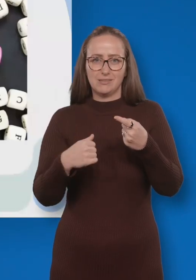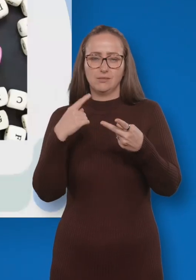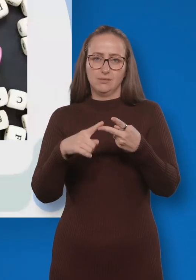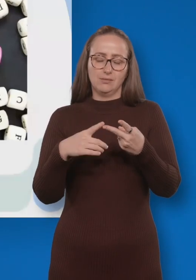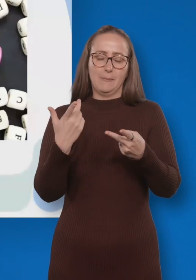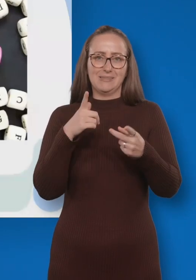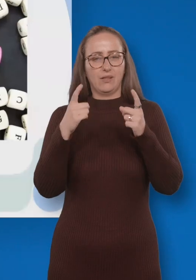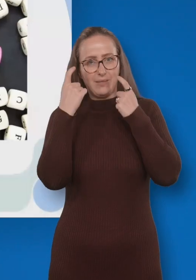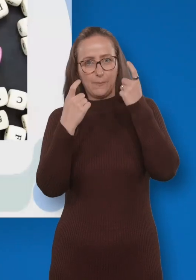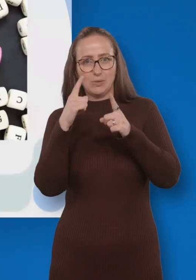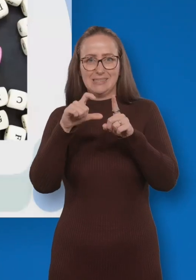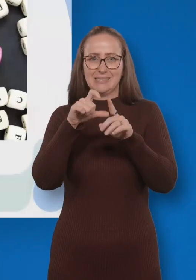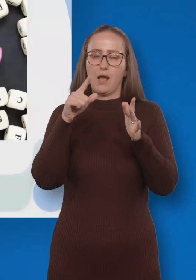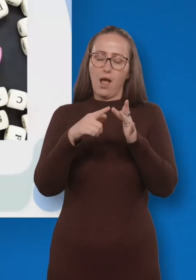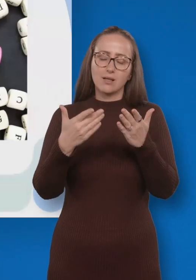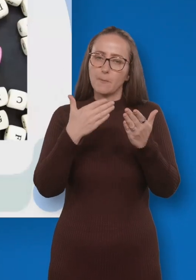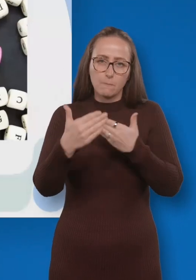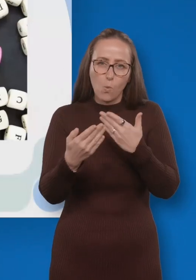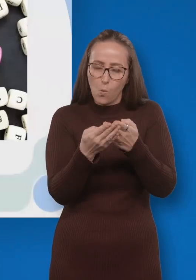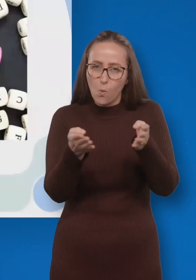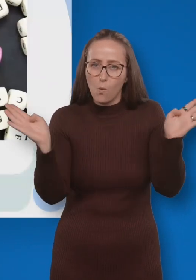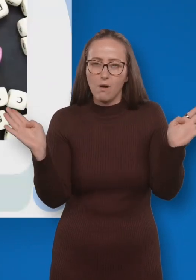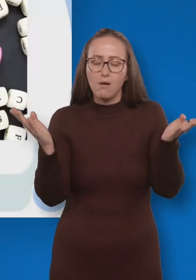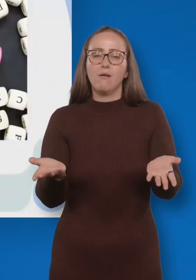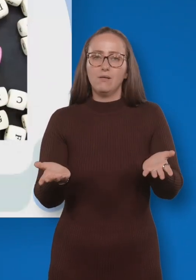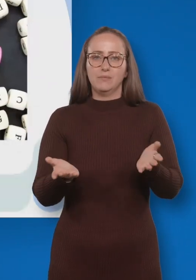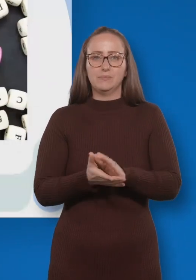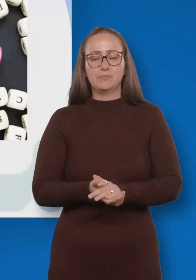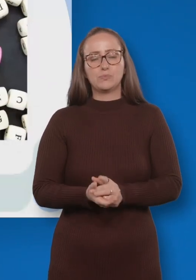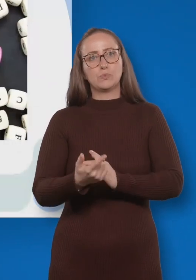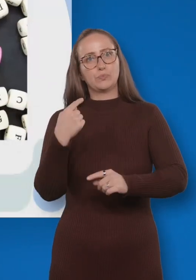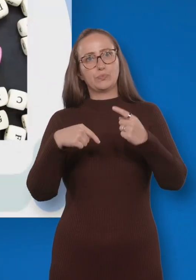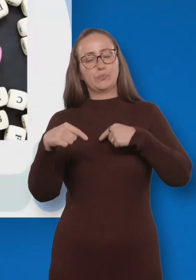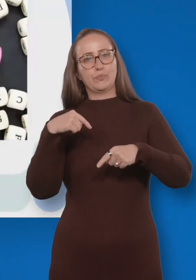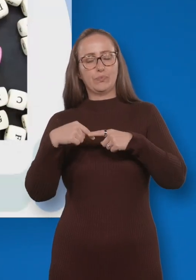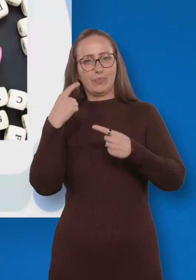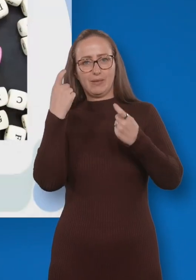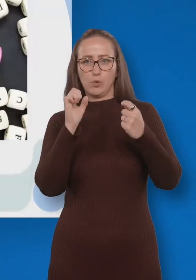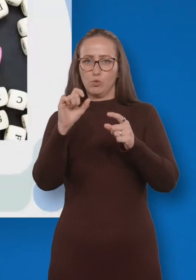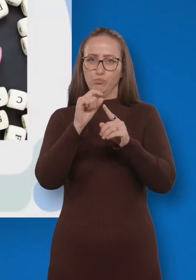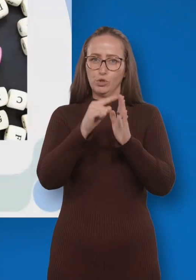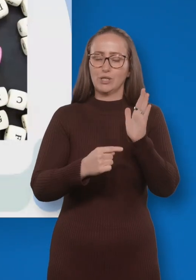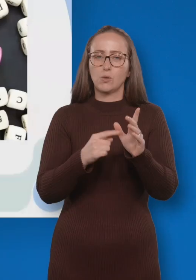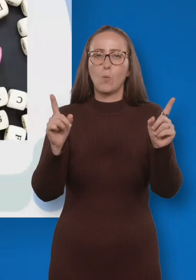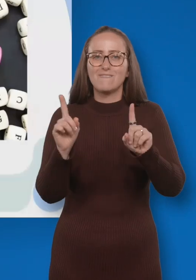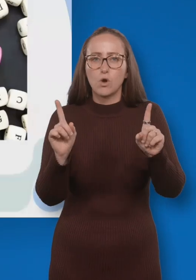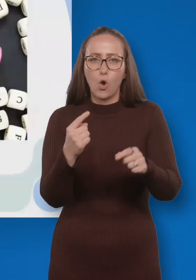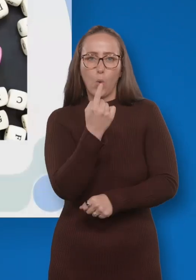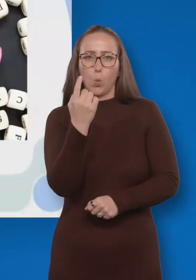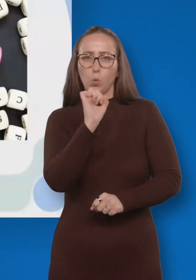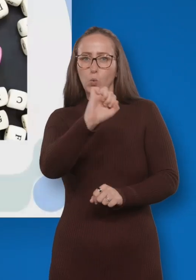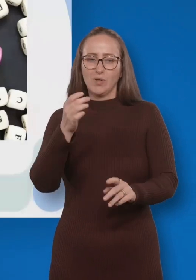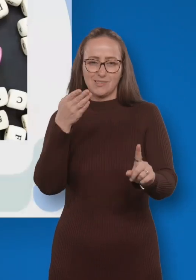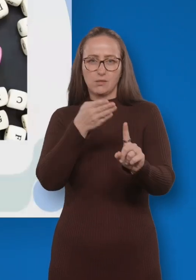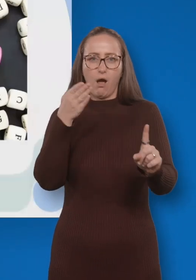is much broader than that. And so again, it goes back to what's the purpose, what is your project for? Who are you targeting as a